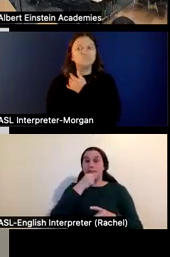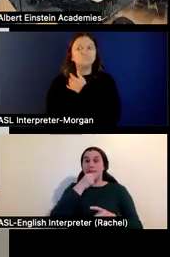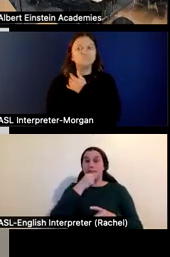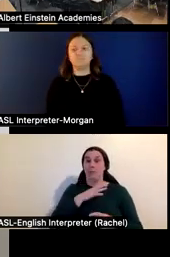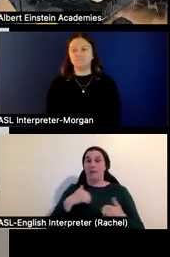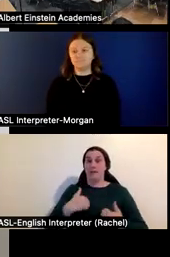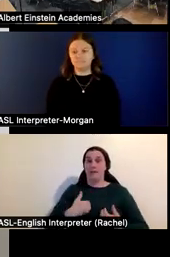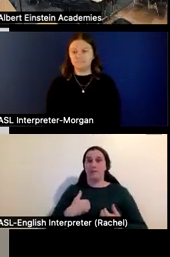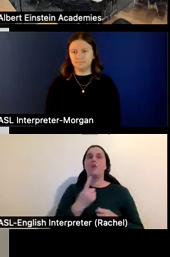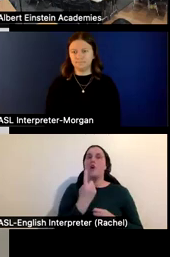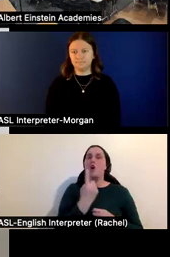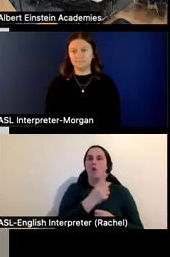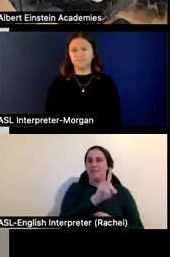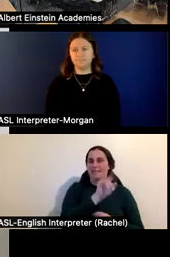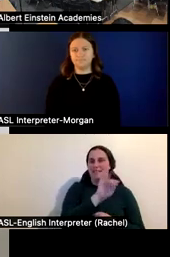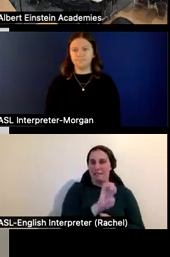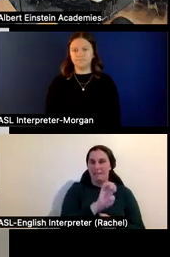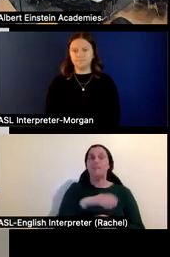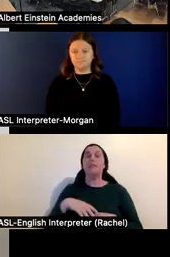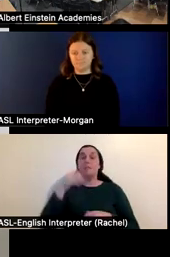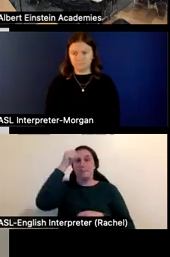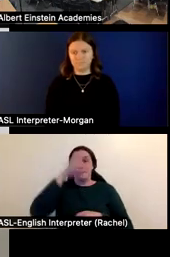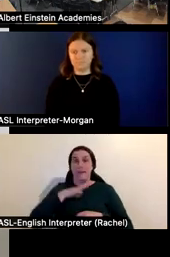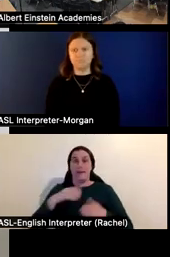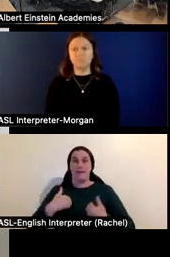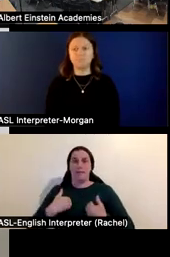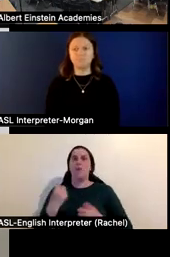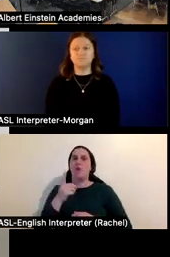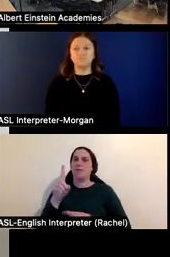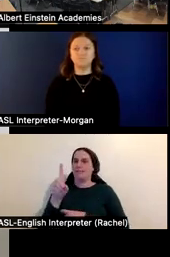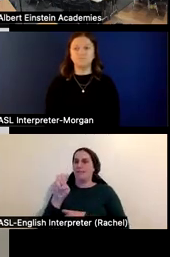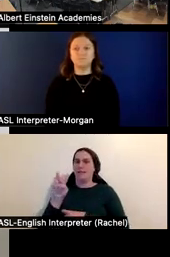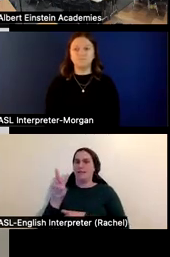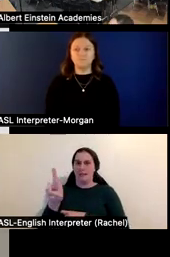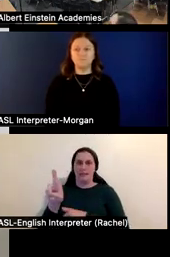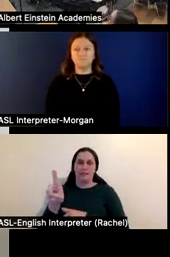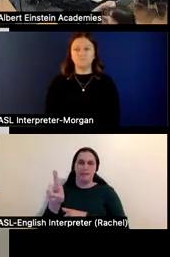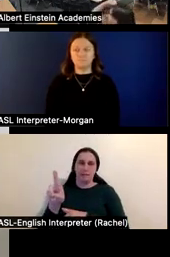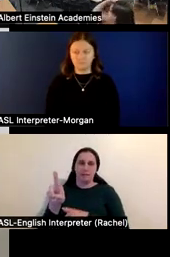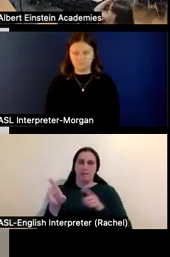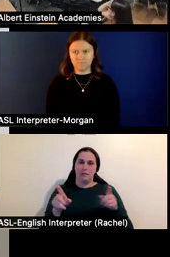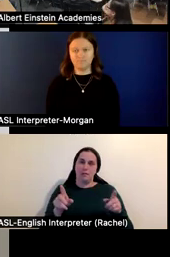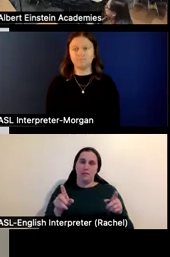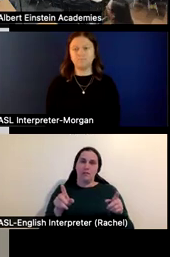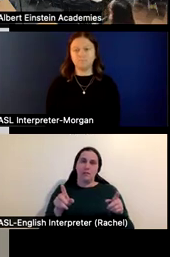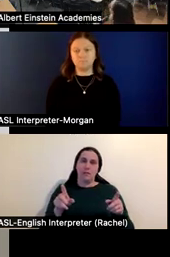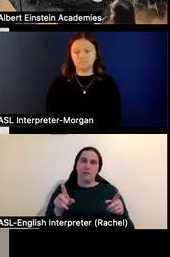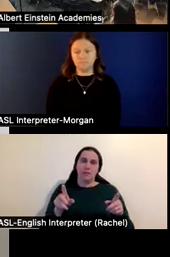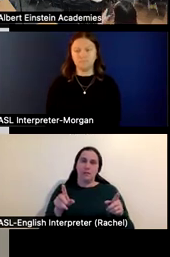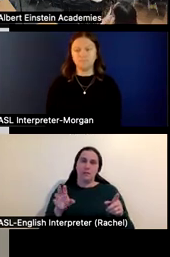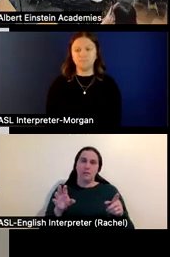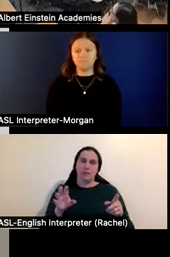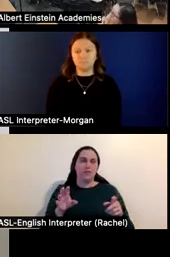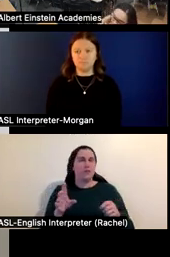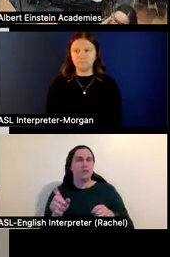it's always there. But only have that for, There. So it's just opposite. Which the next,